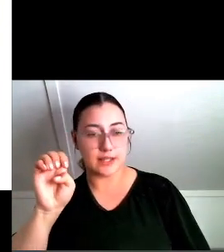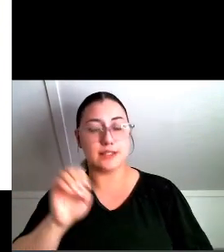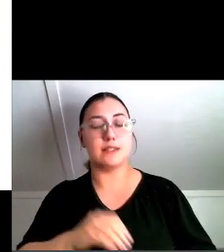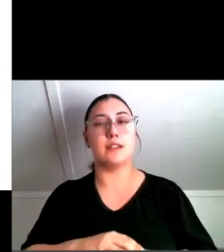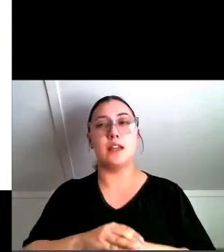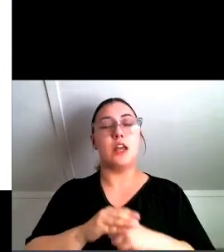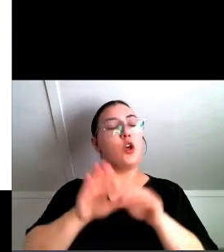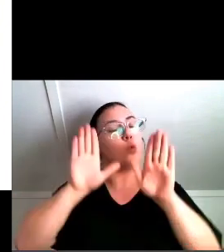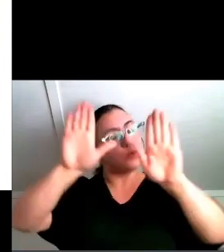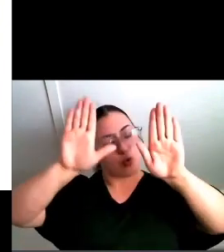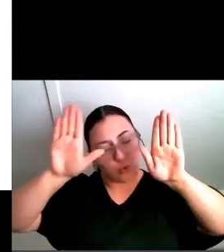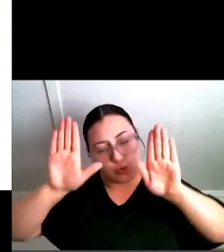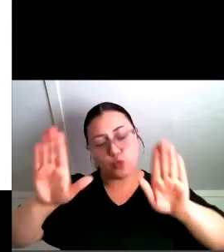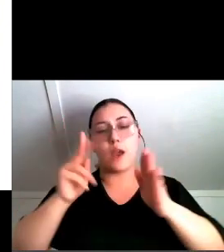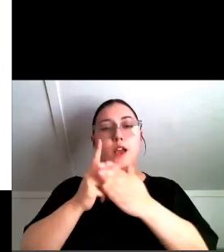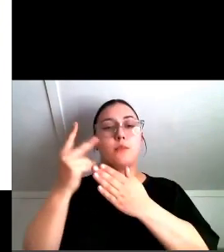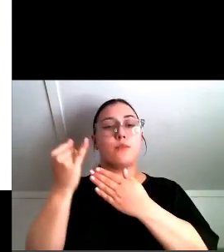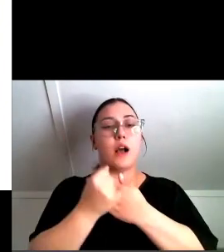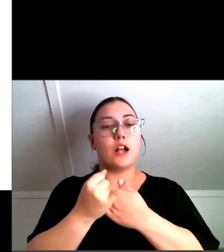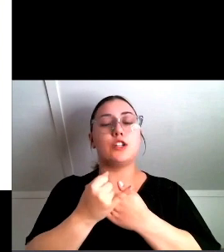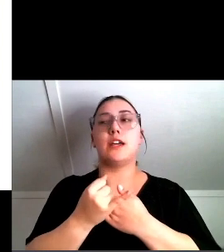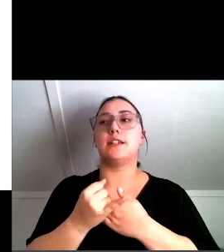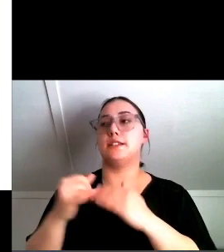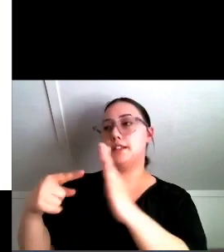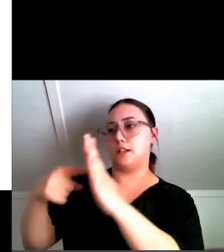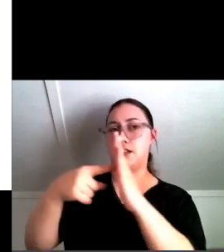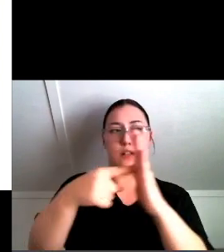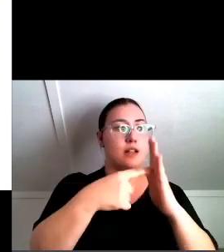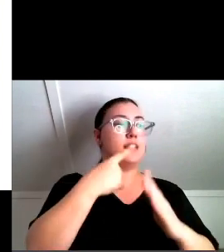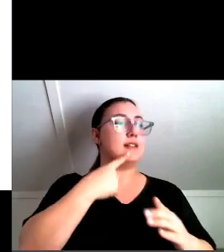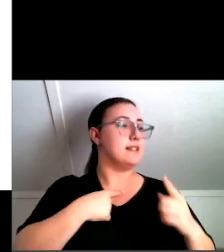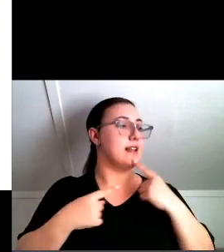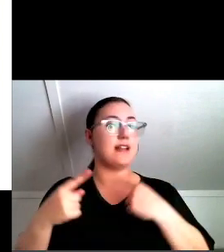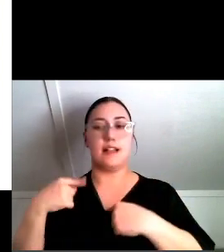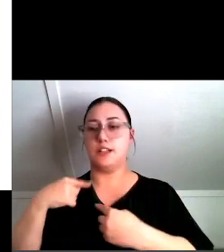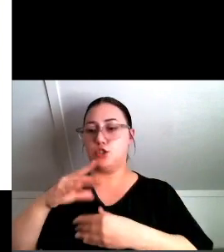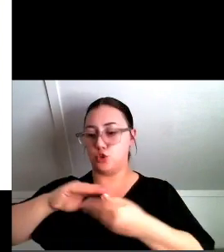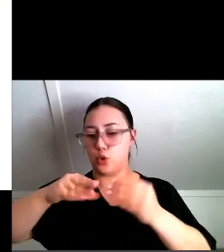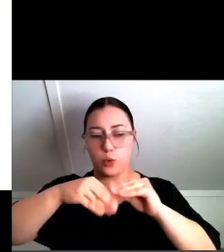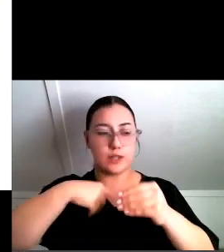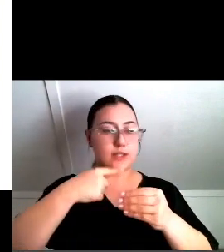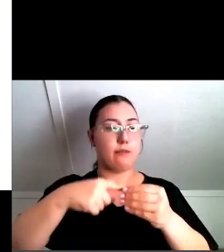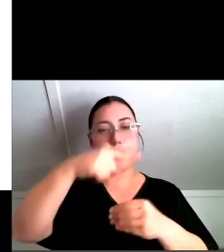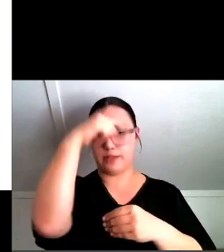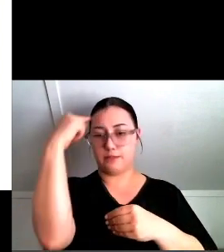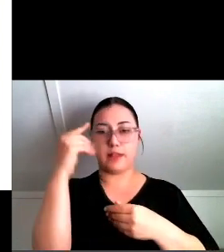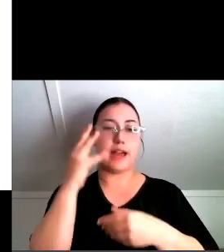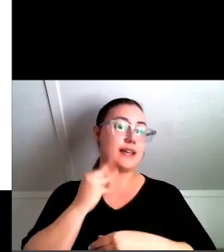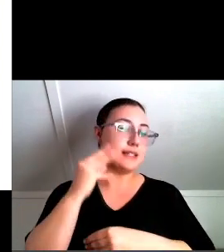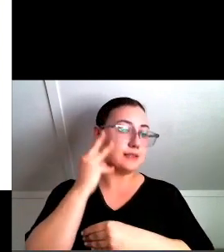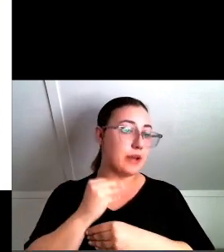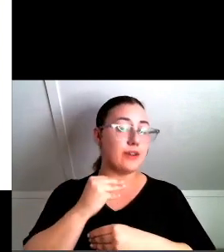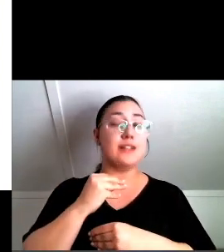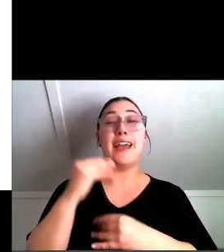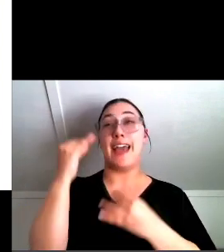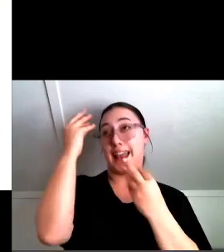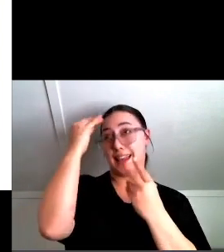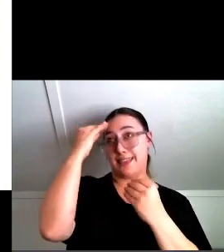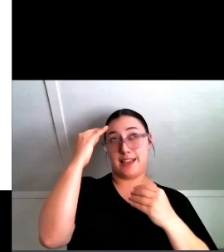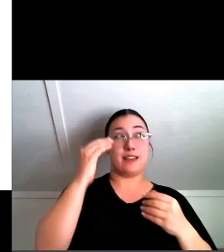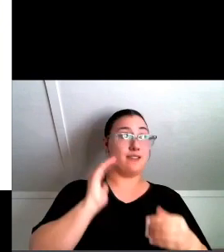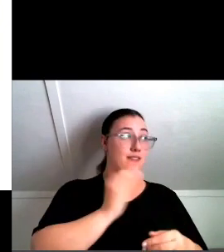tell stories about the Black experience and to think about the archive in our own institution and the neighborhood